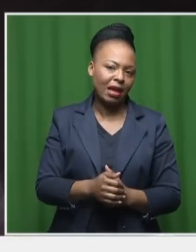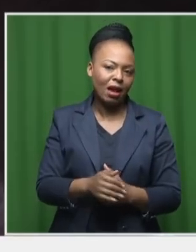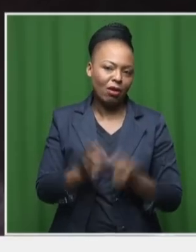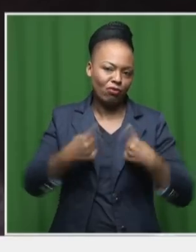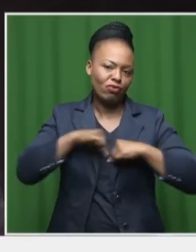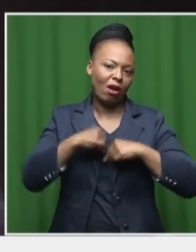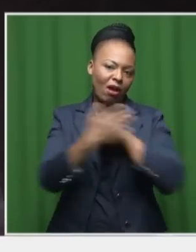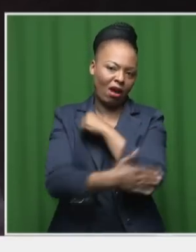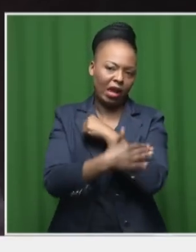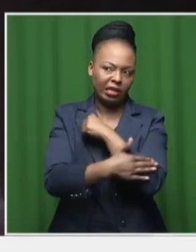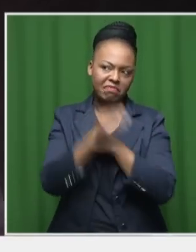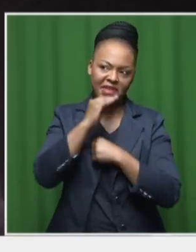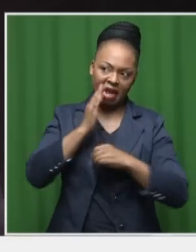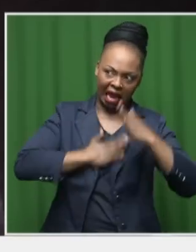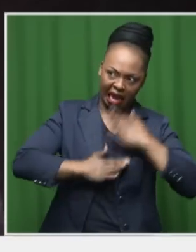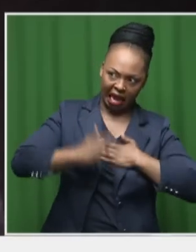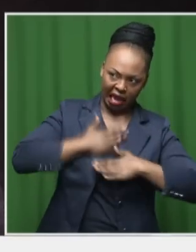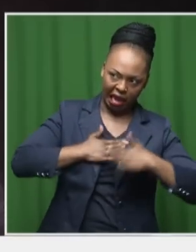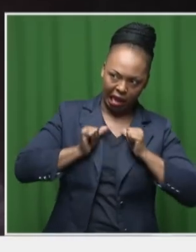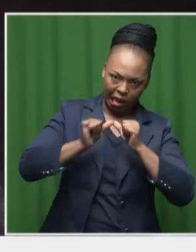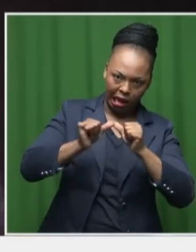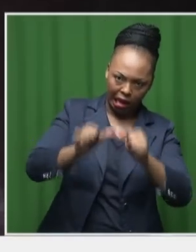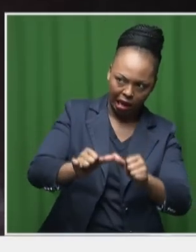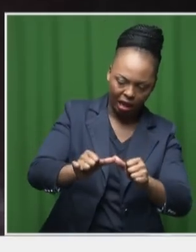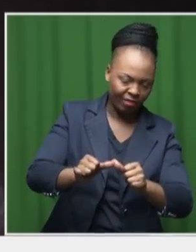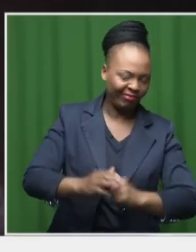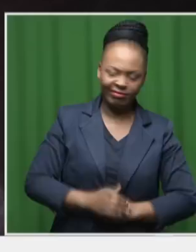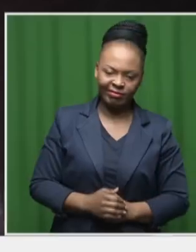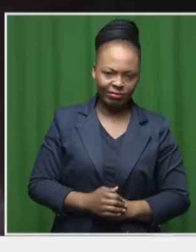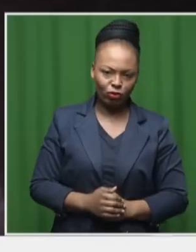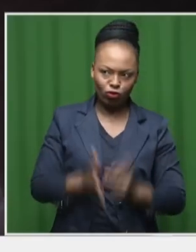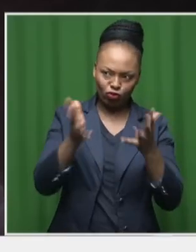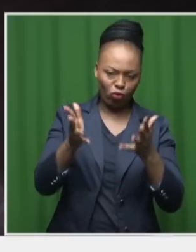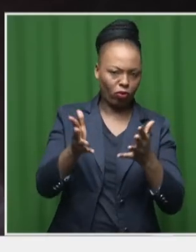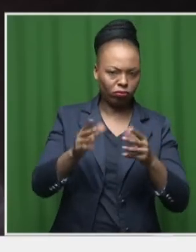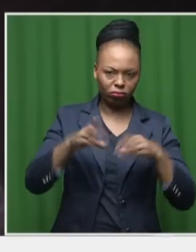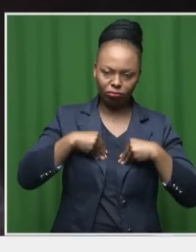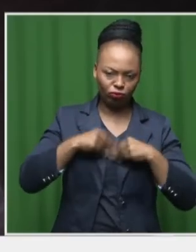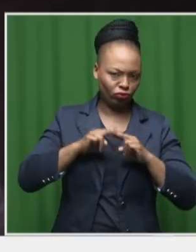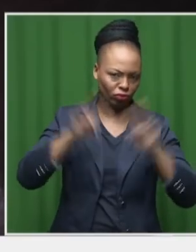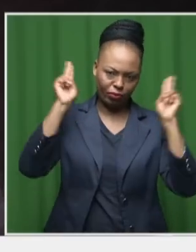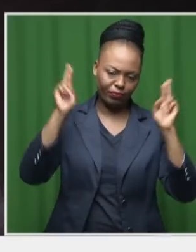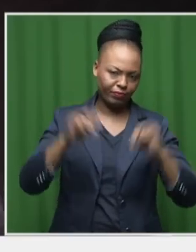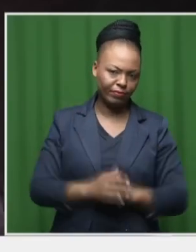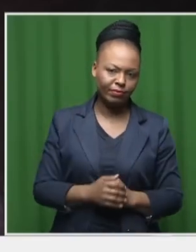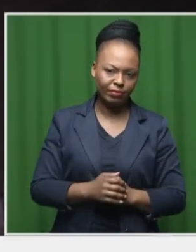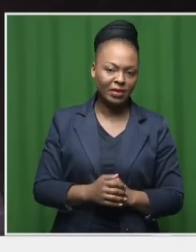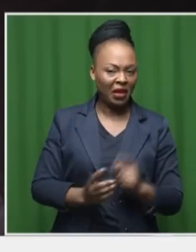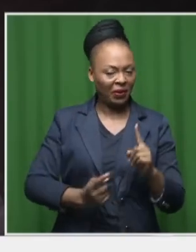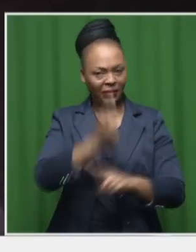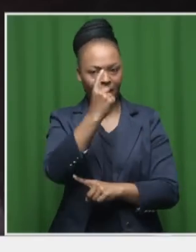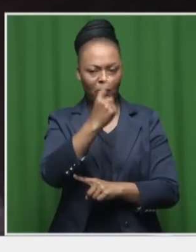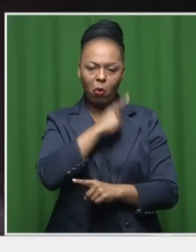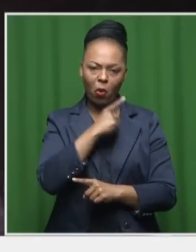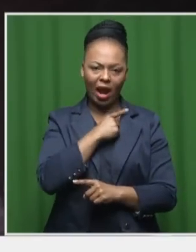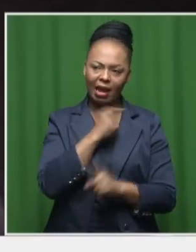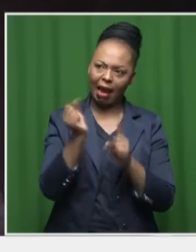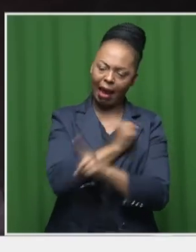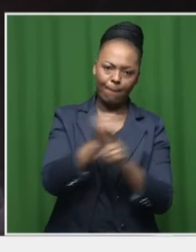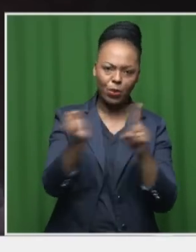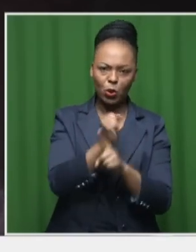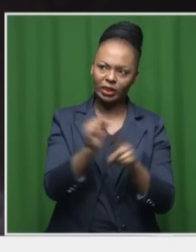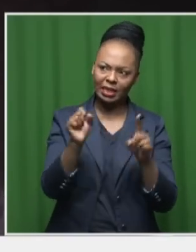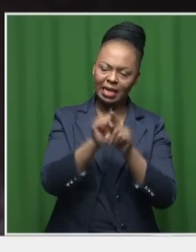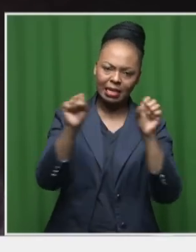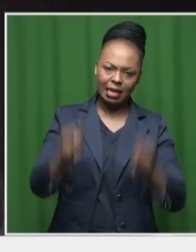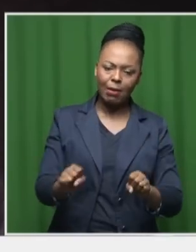continue to say that we are resilient. This is a falsehood of mega proportions. We have been abused for too long.